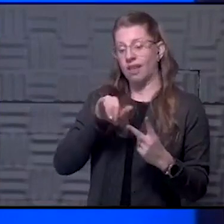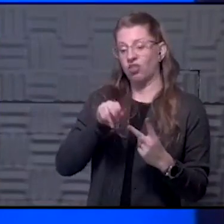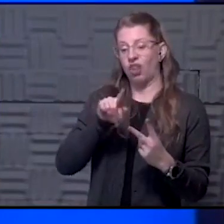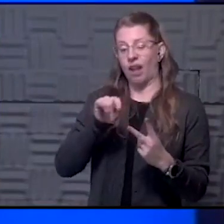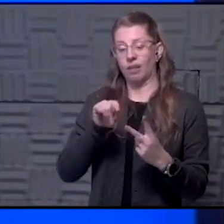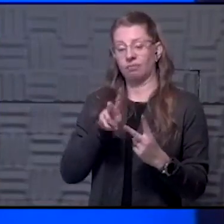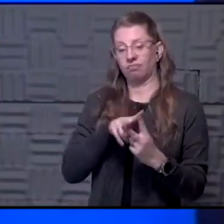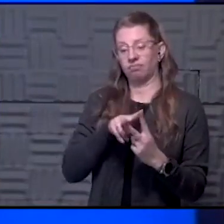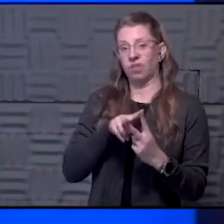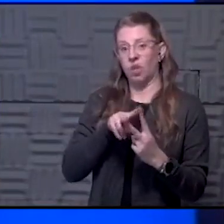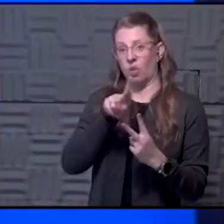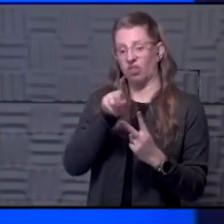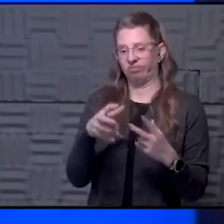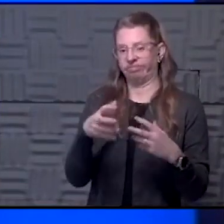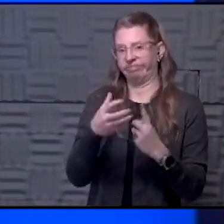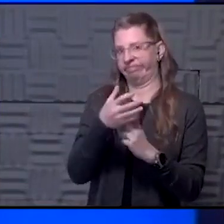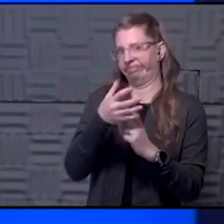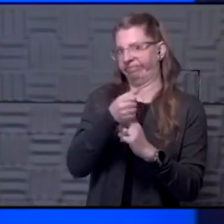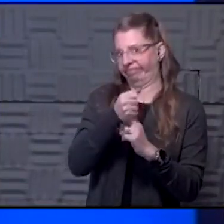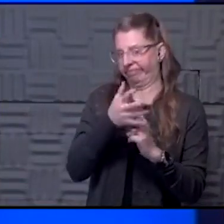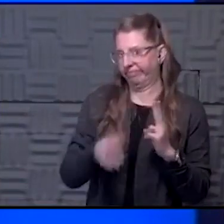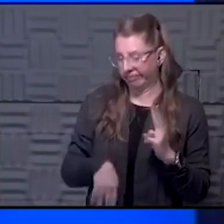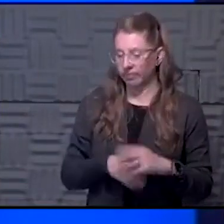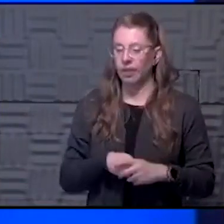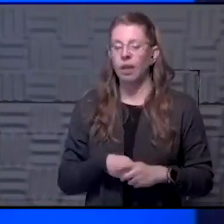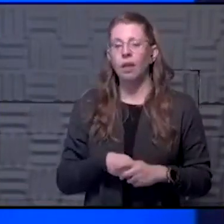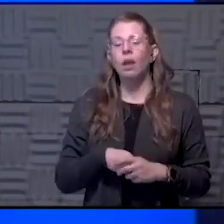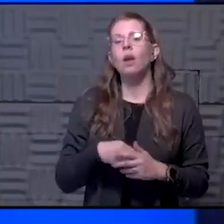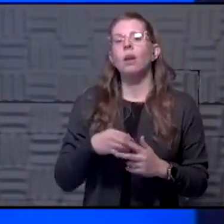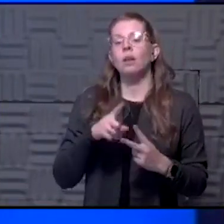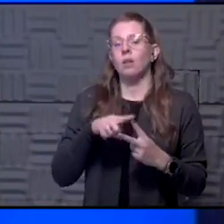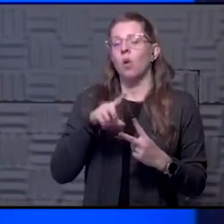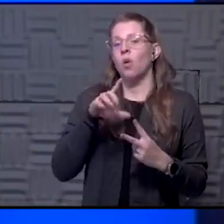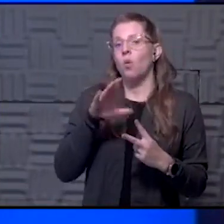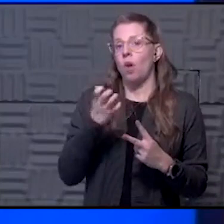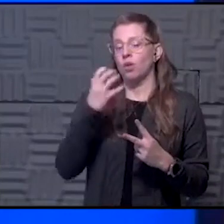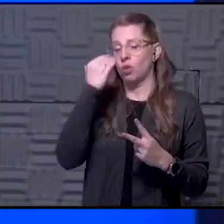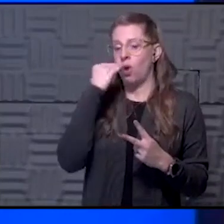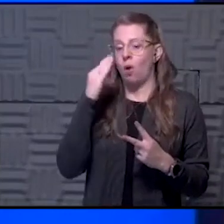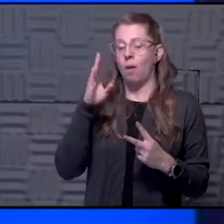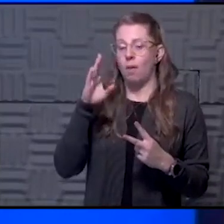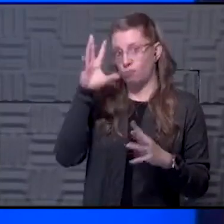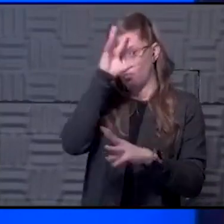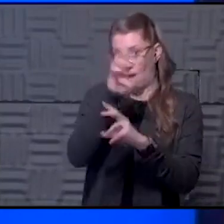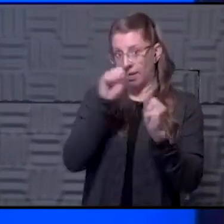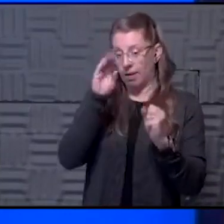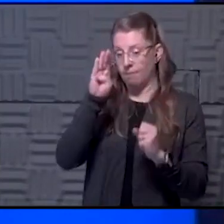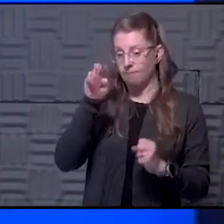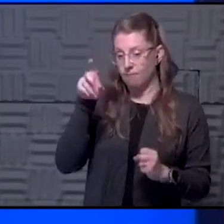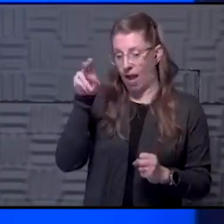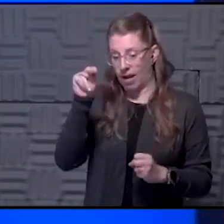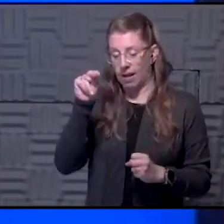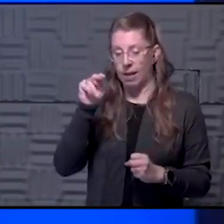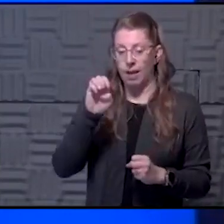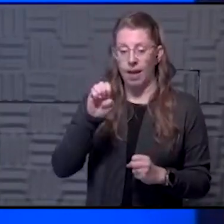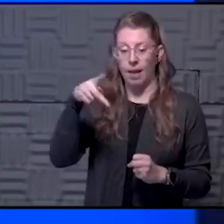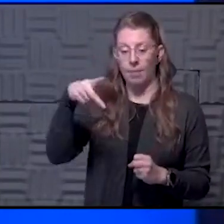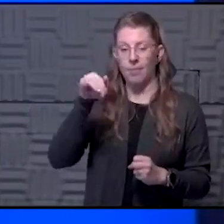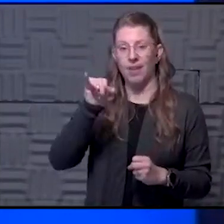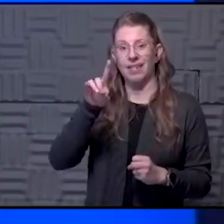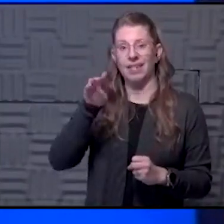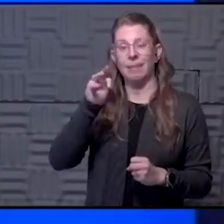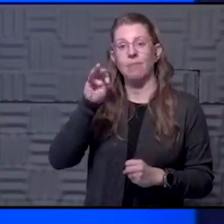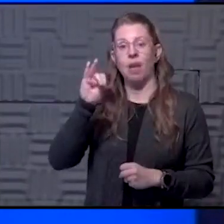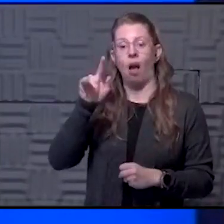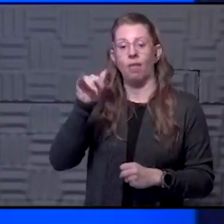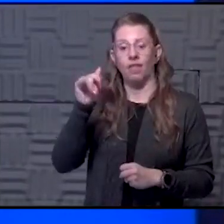question. Carol wants to know what you think about President Biden's epidemiologist and advisor who was on Meet